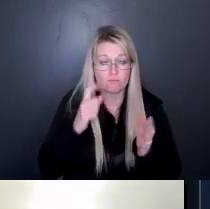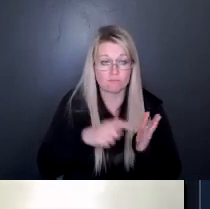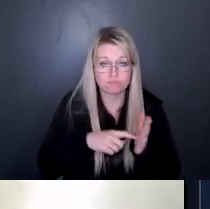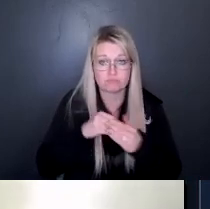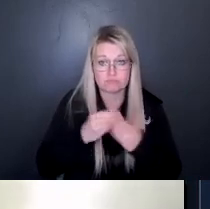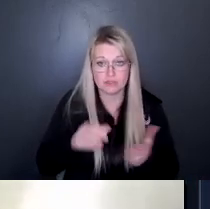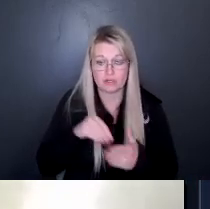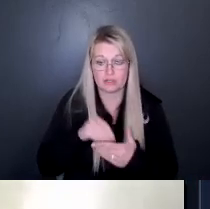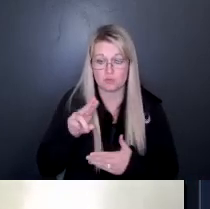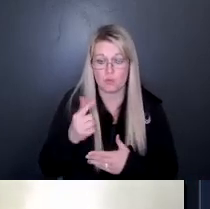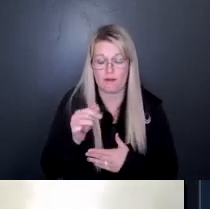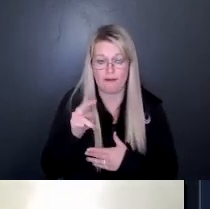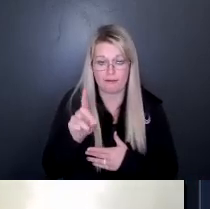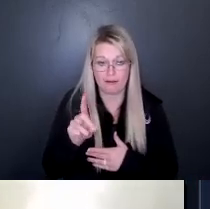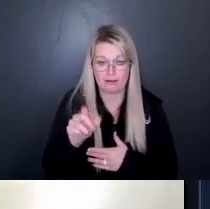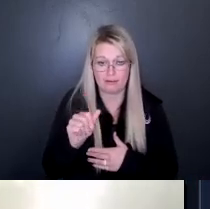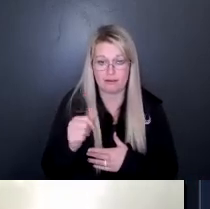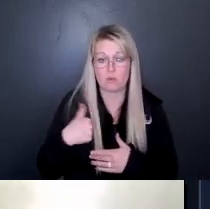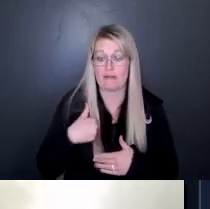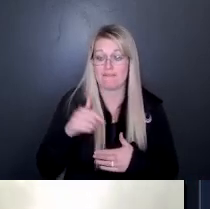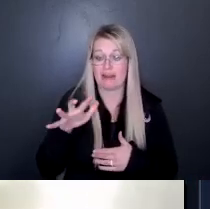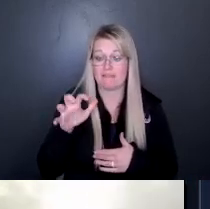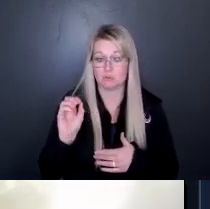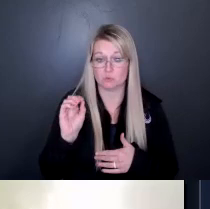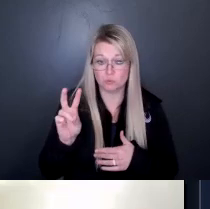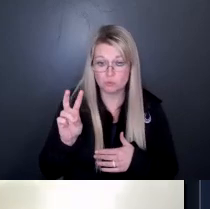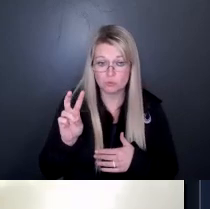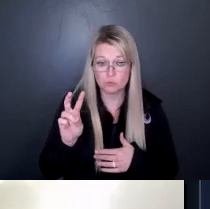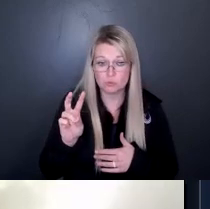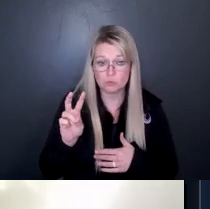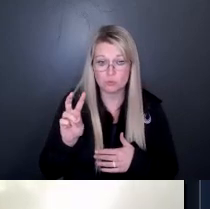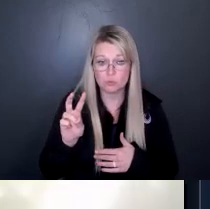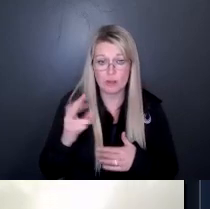We have also had 502 sit advanced